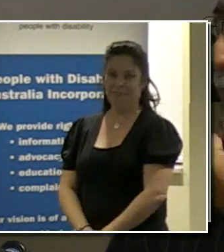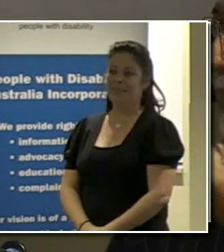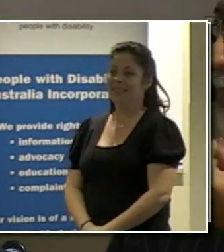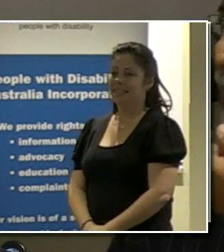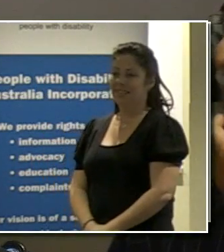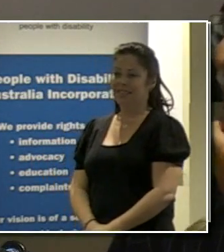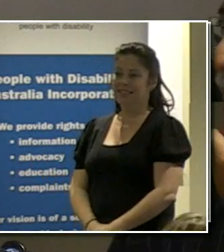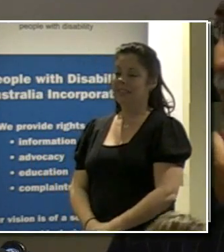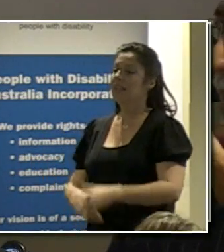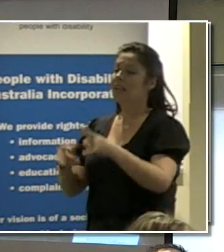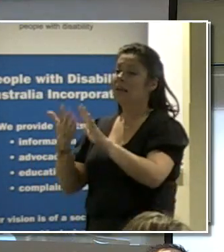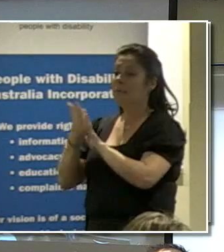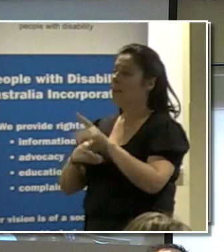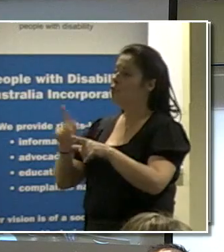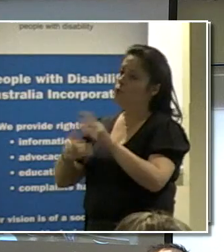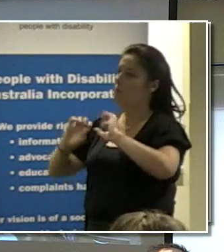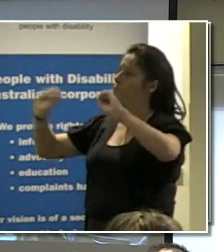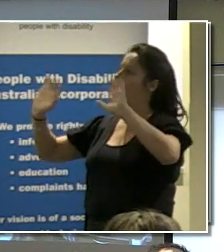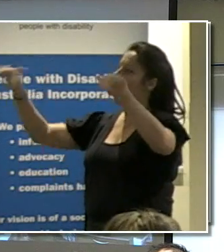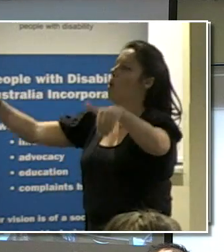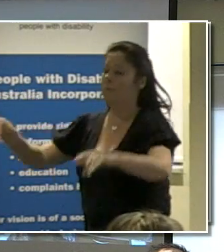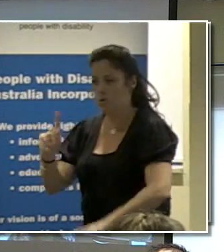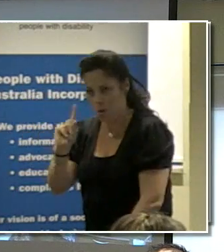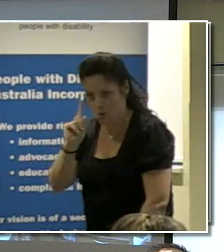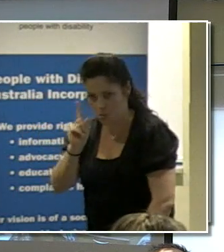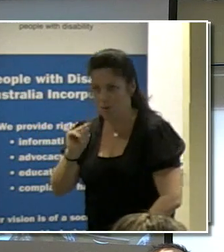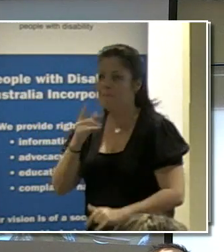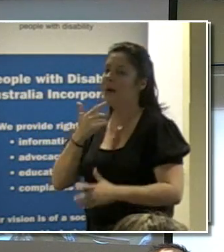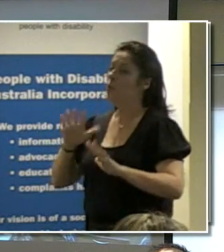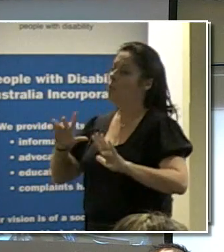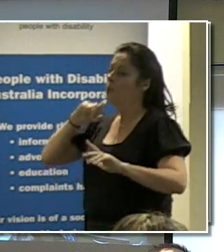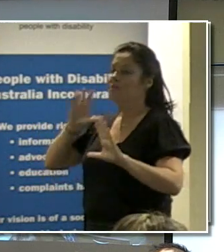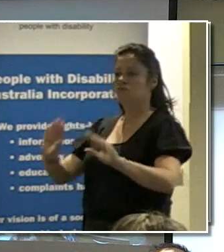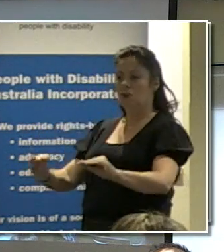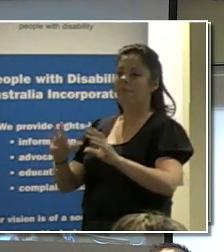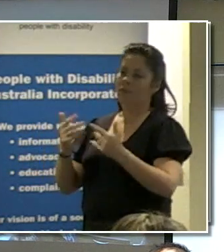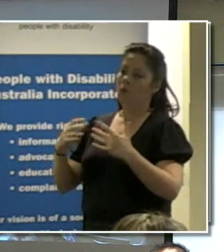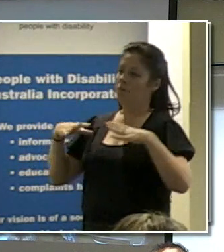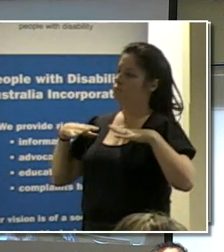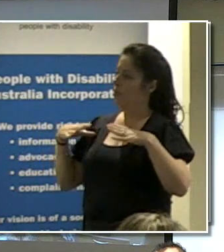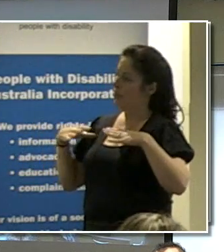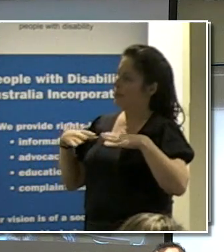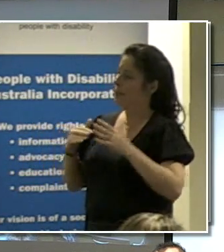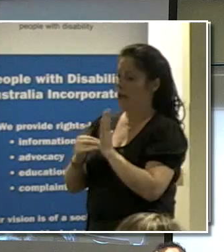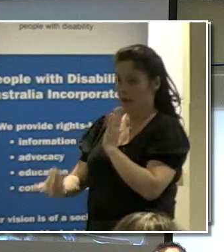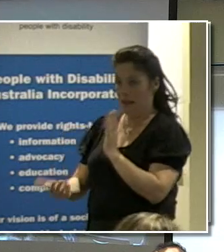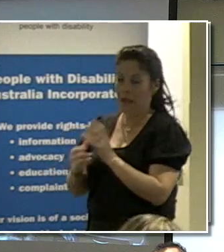That doesn't mean everyone can just go. But we will stop for about